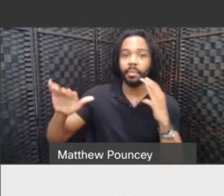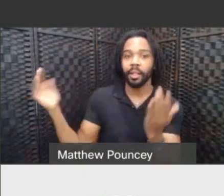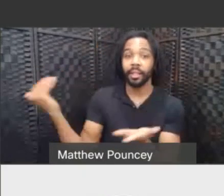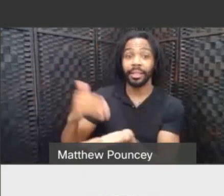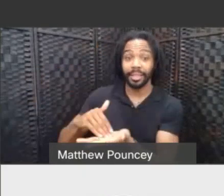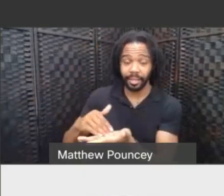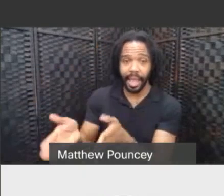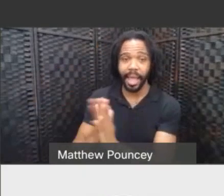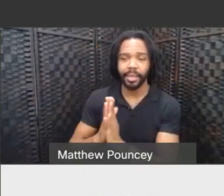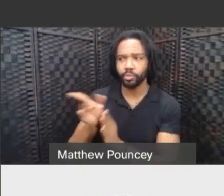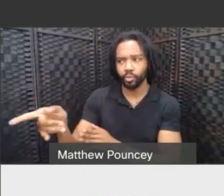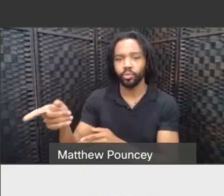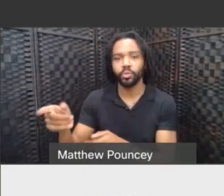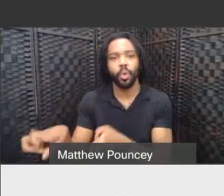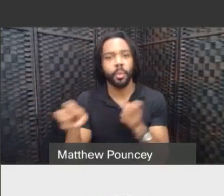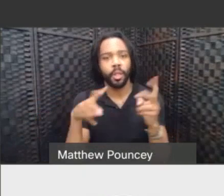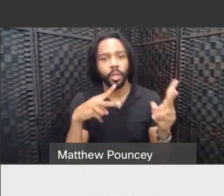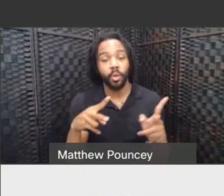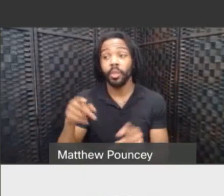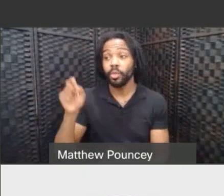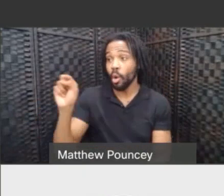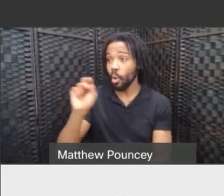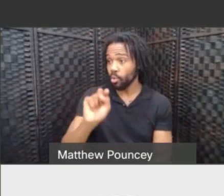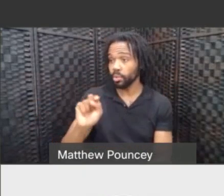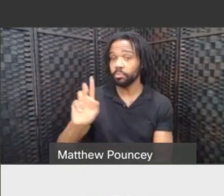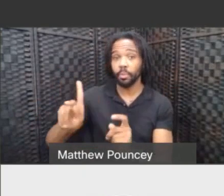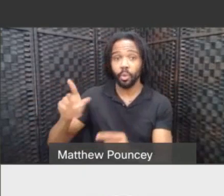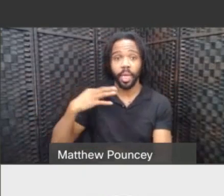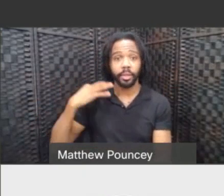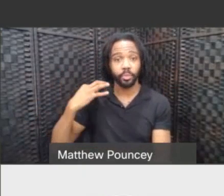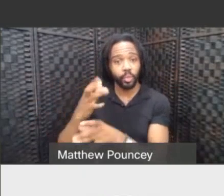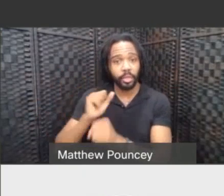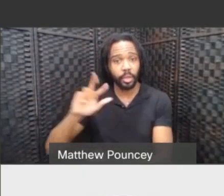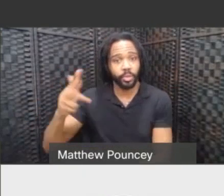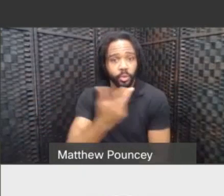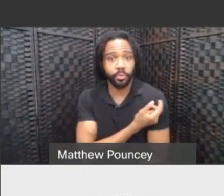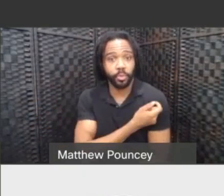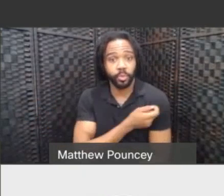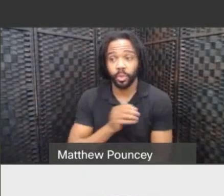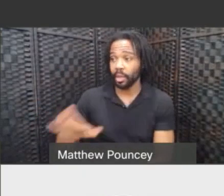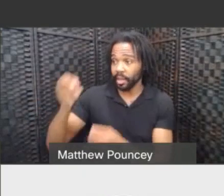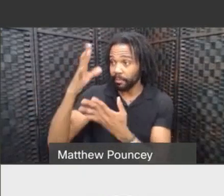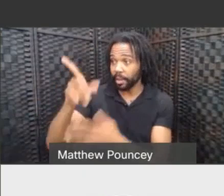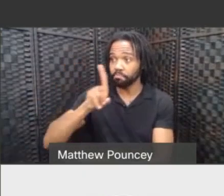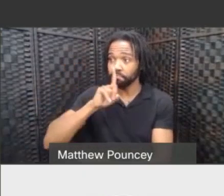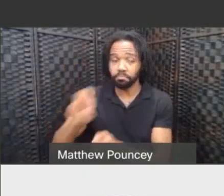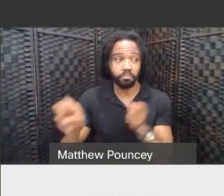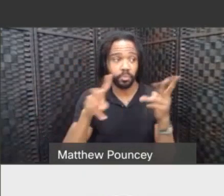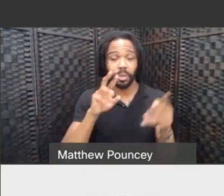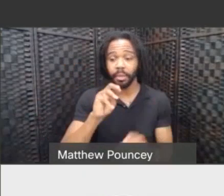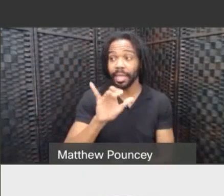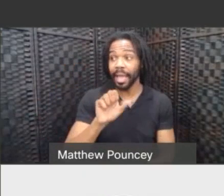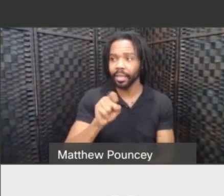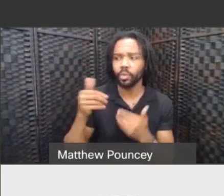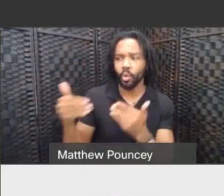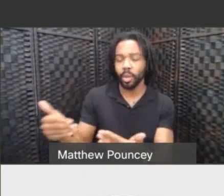sending out in reference to the people who are eligible for a booster and the information has not been uploaded in MCIS. And